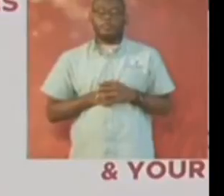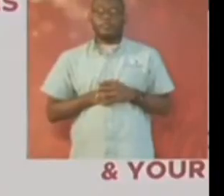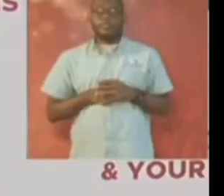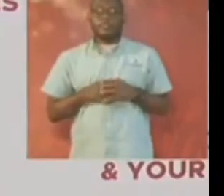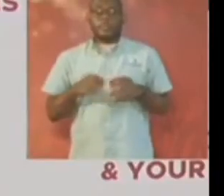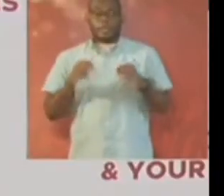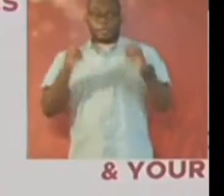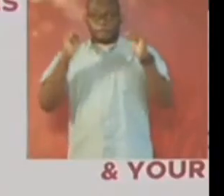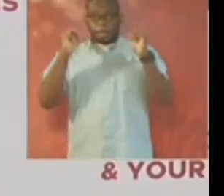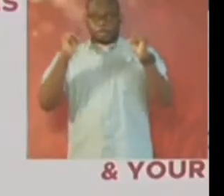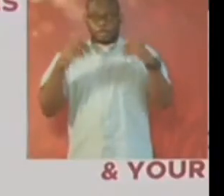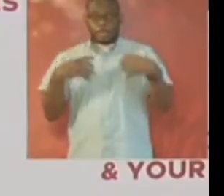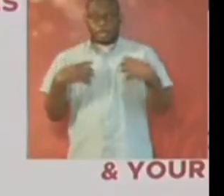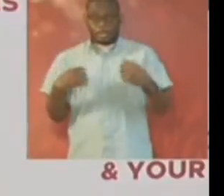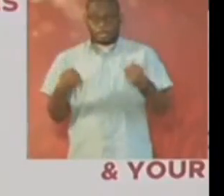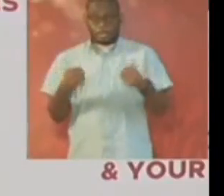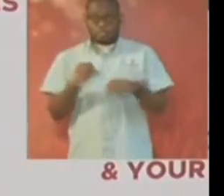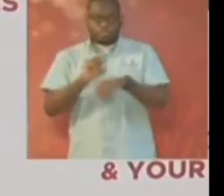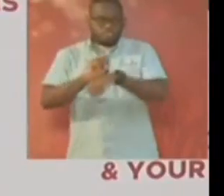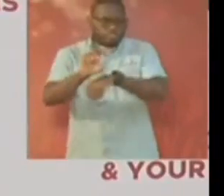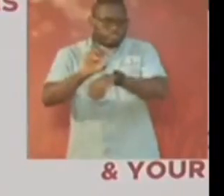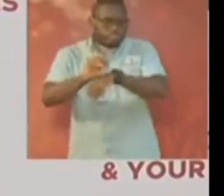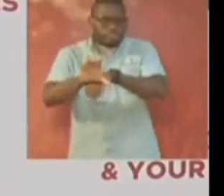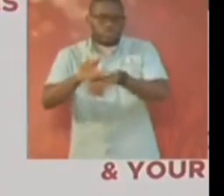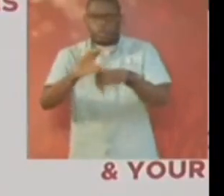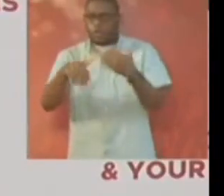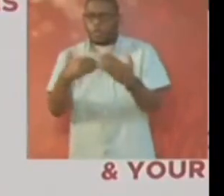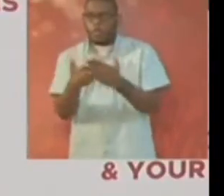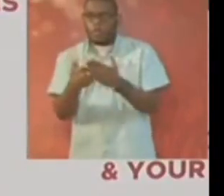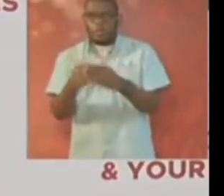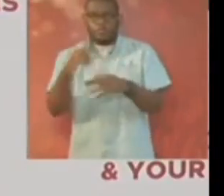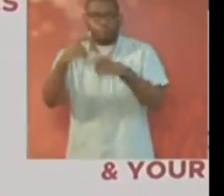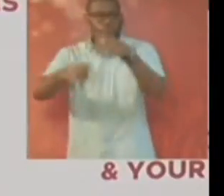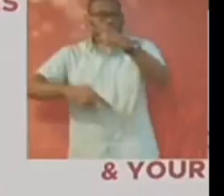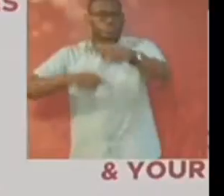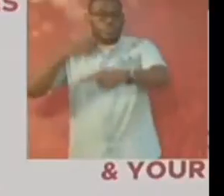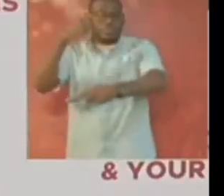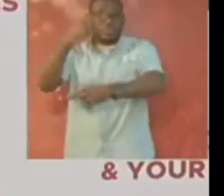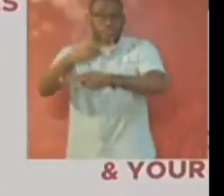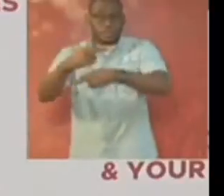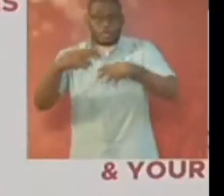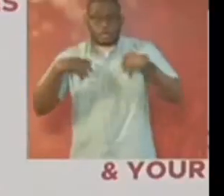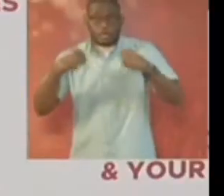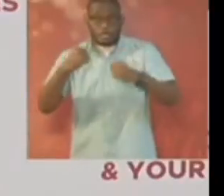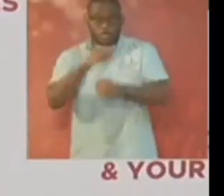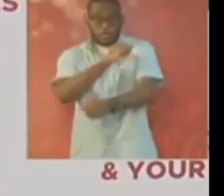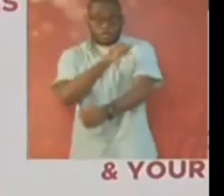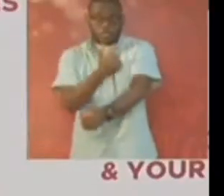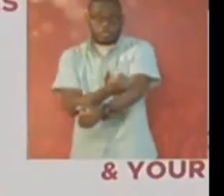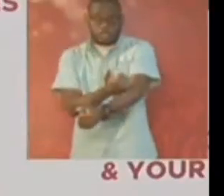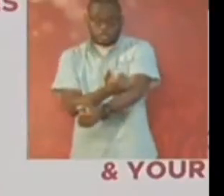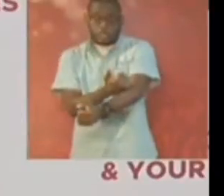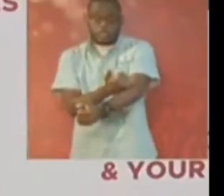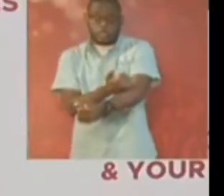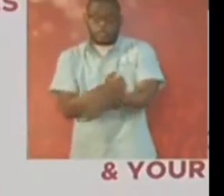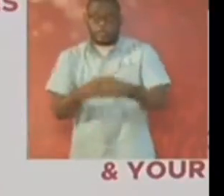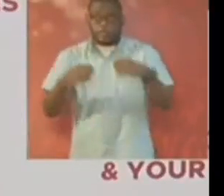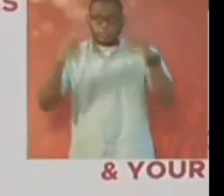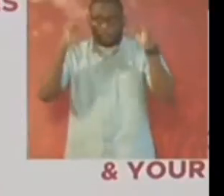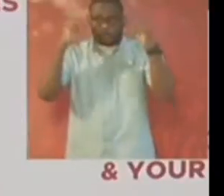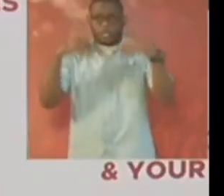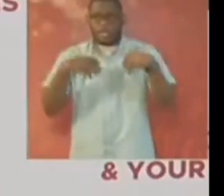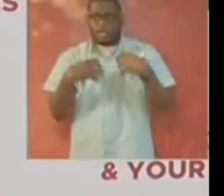advised the regional health authorities, who are responsible for the service delivery in the traditional healthcare